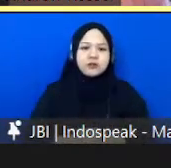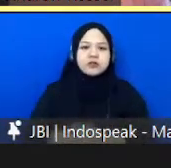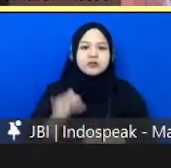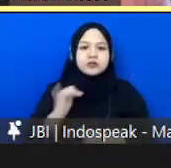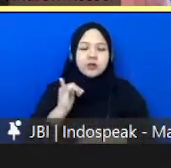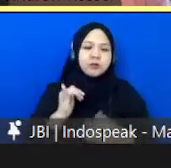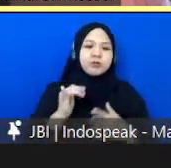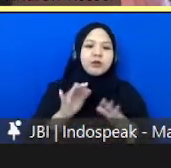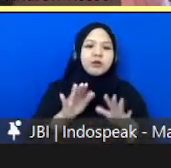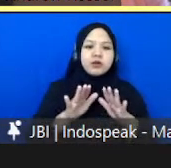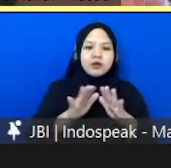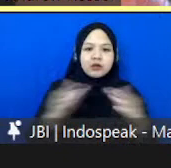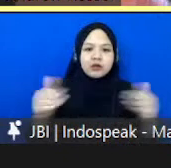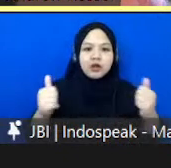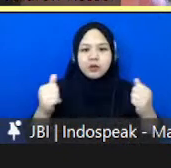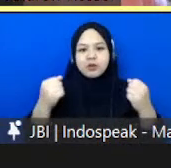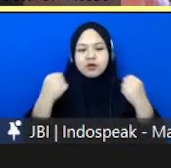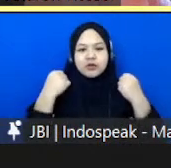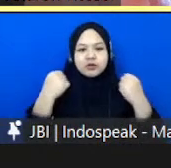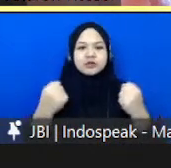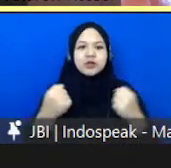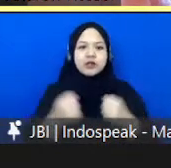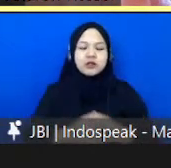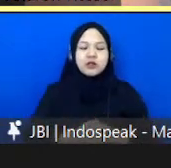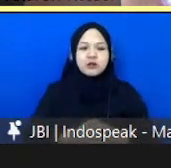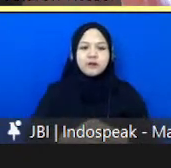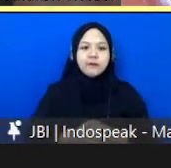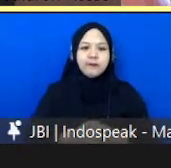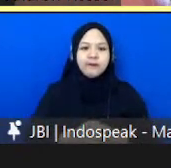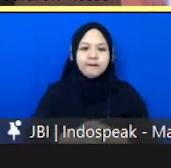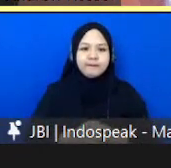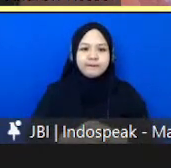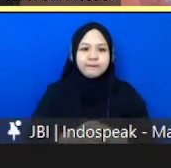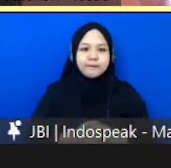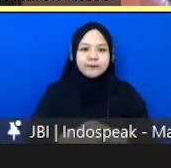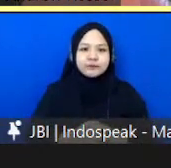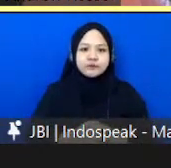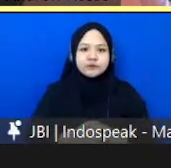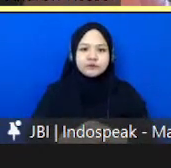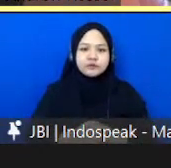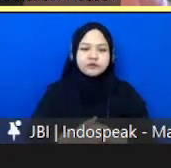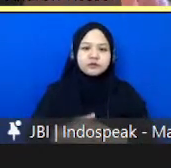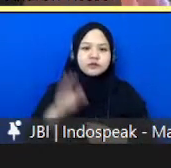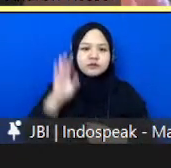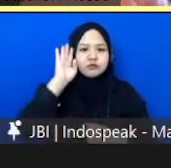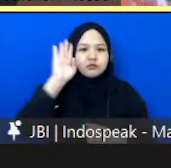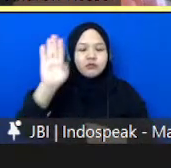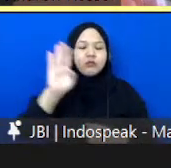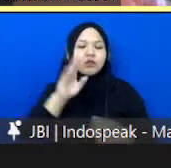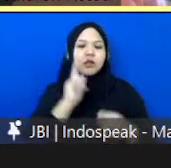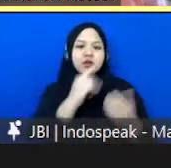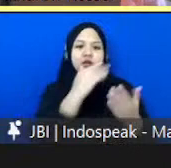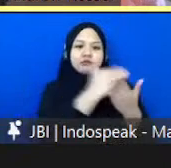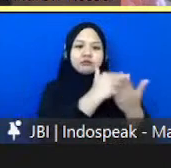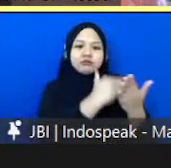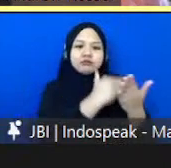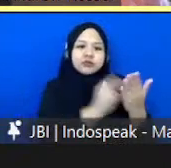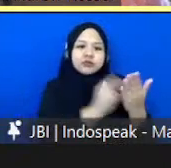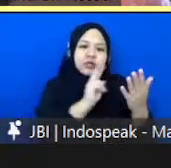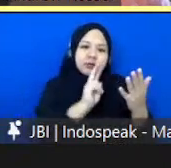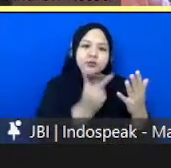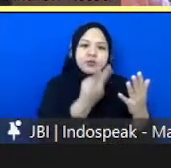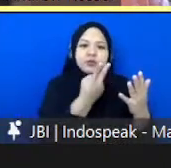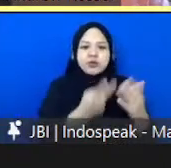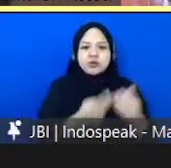for the politics of health policy and the trajectory of health policy reform. The paper makes three